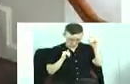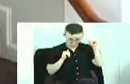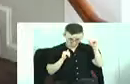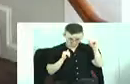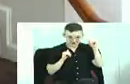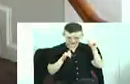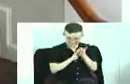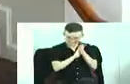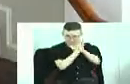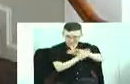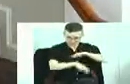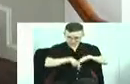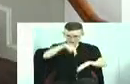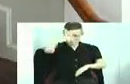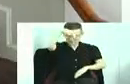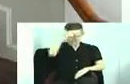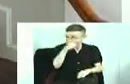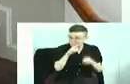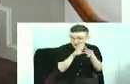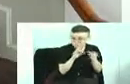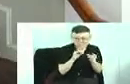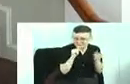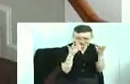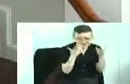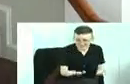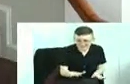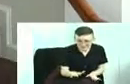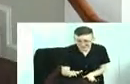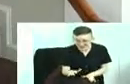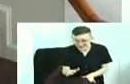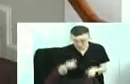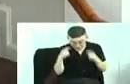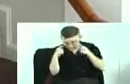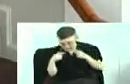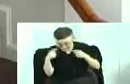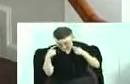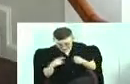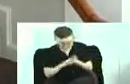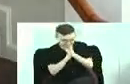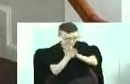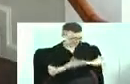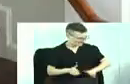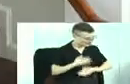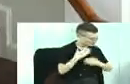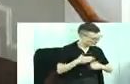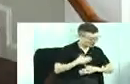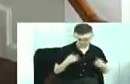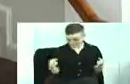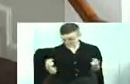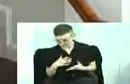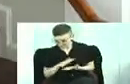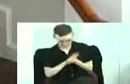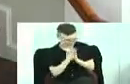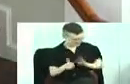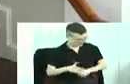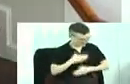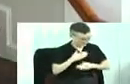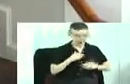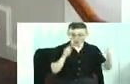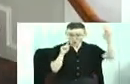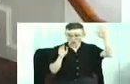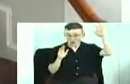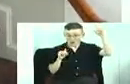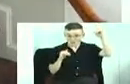But the story doesn't end there. It goes on. Tears turn to gladness. Fears turn to joy. Hope fills our hearts